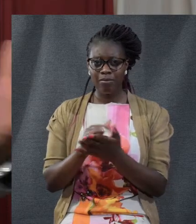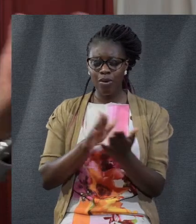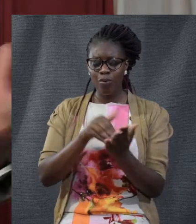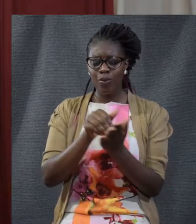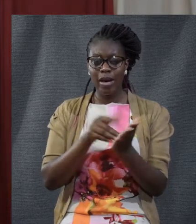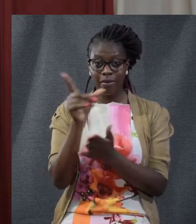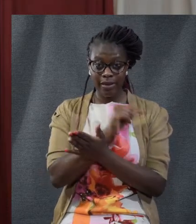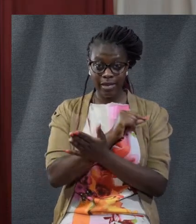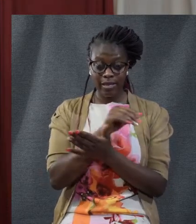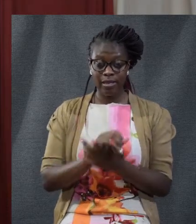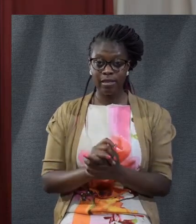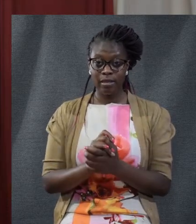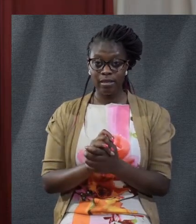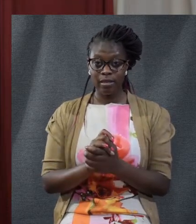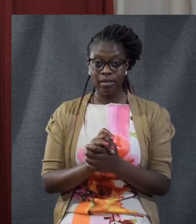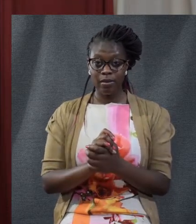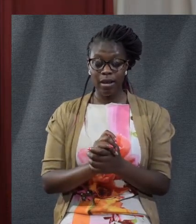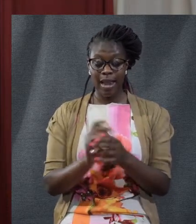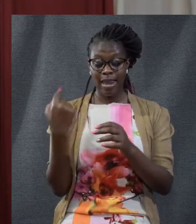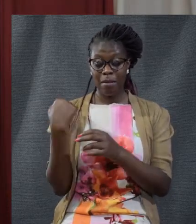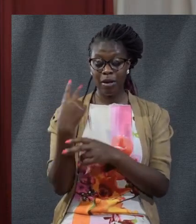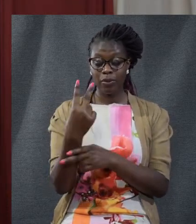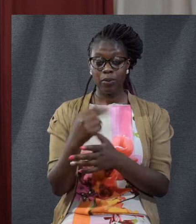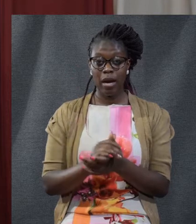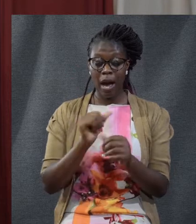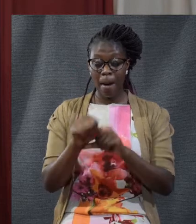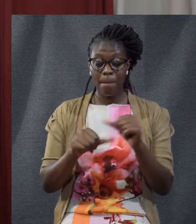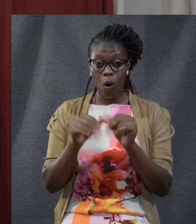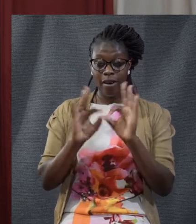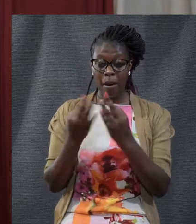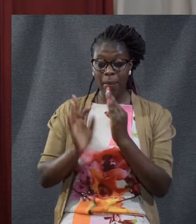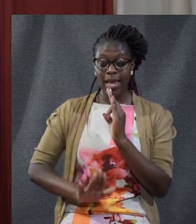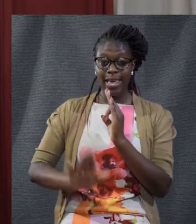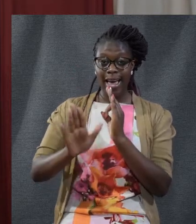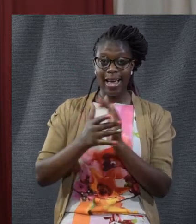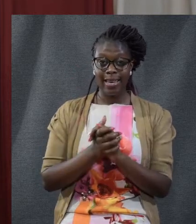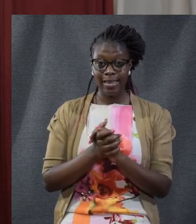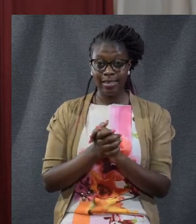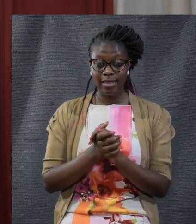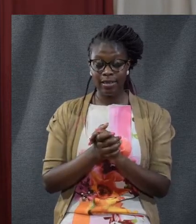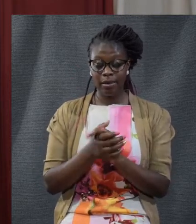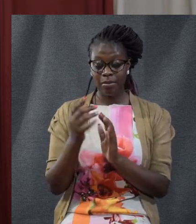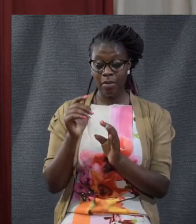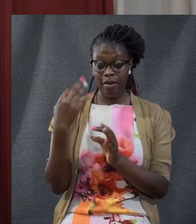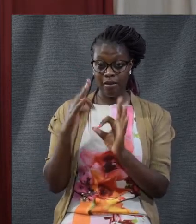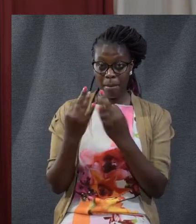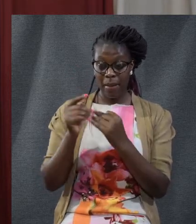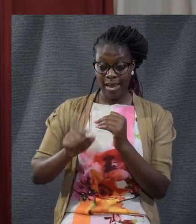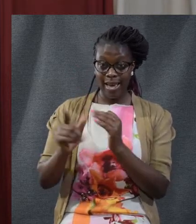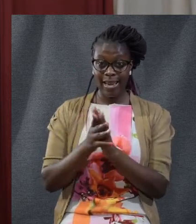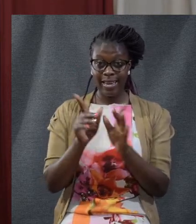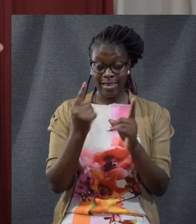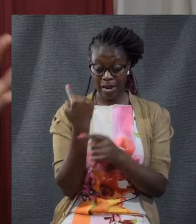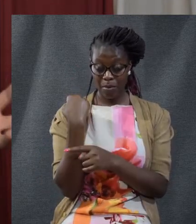had worn out. That's one area. Number two, about his family, the desperation that came through his family. One, he